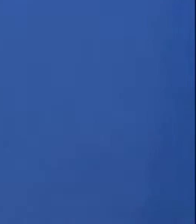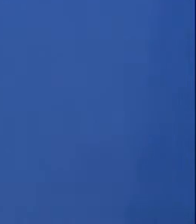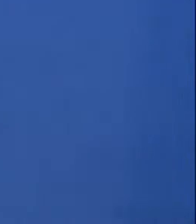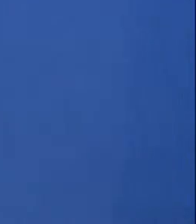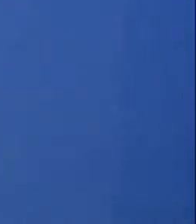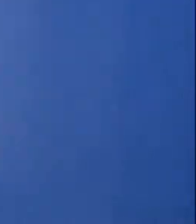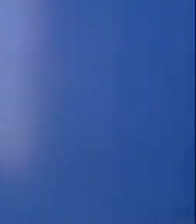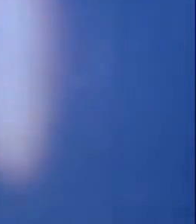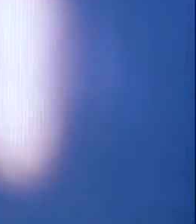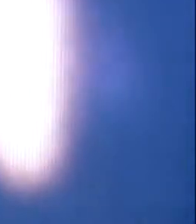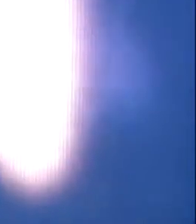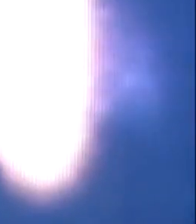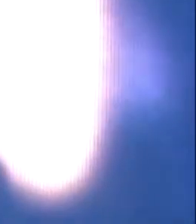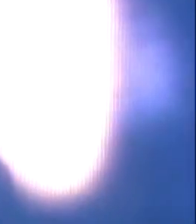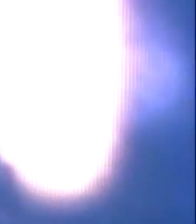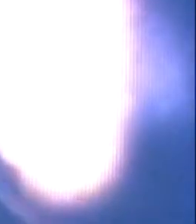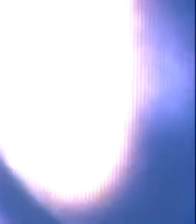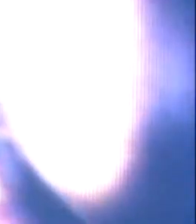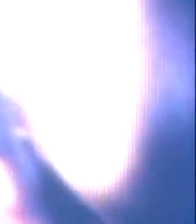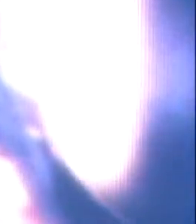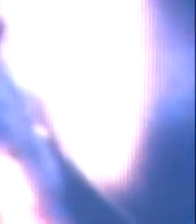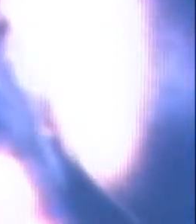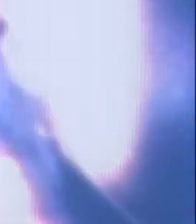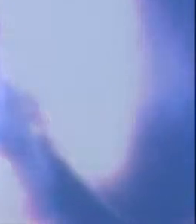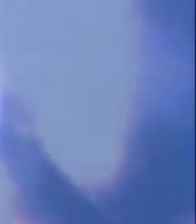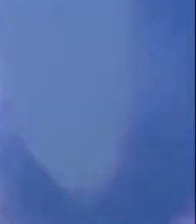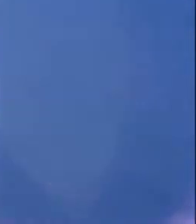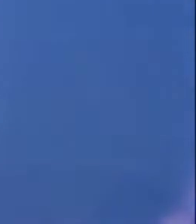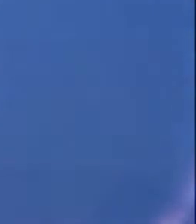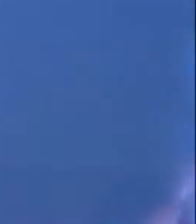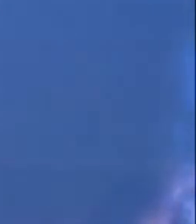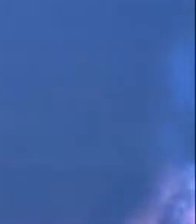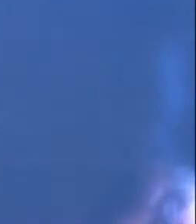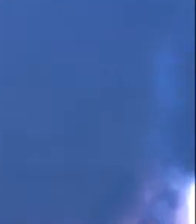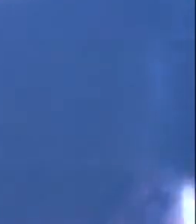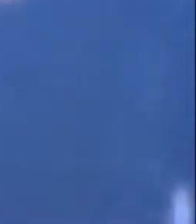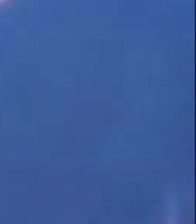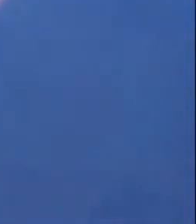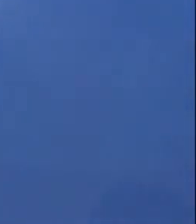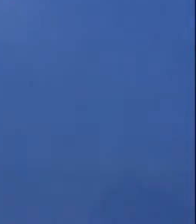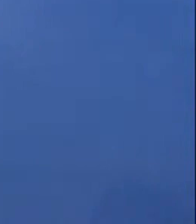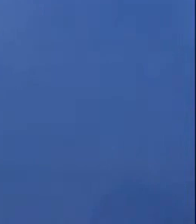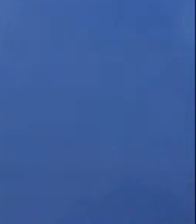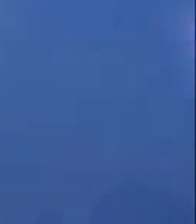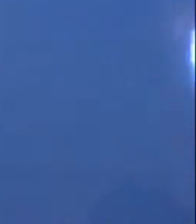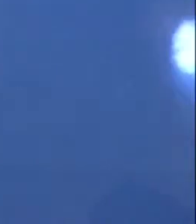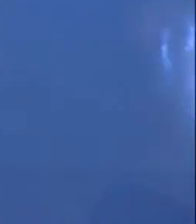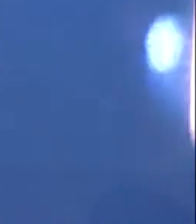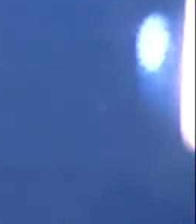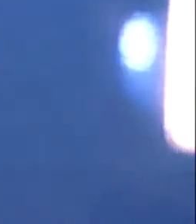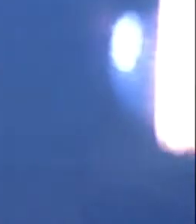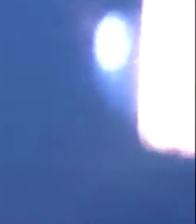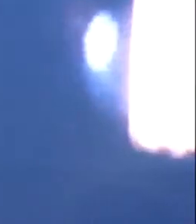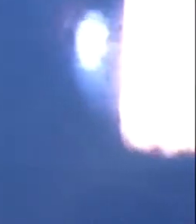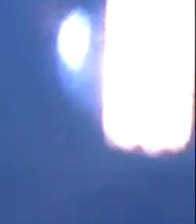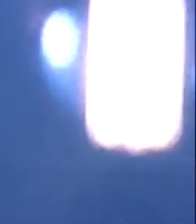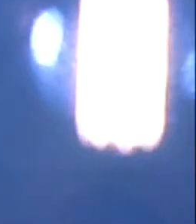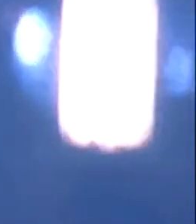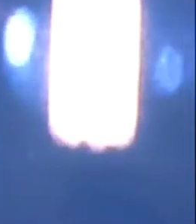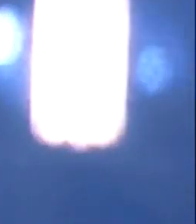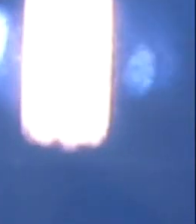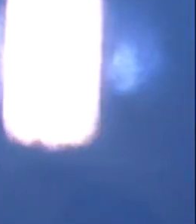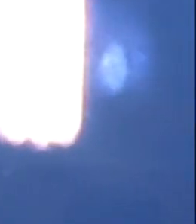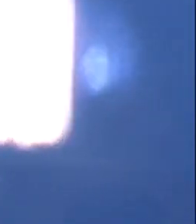word. Awesome ruler. Awesome ruler. You are a gentle redeemer.